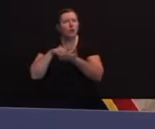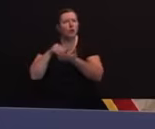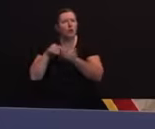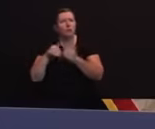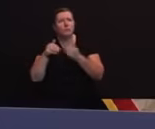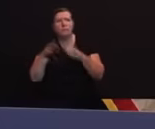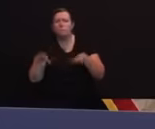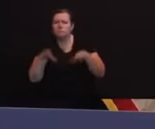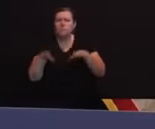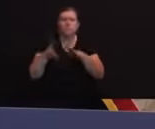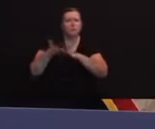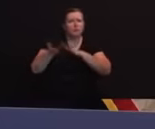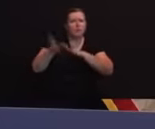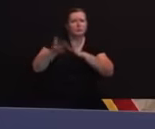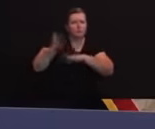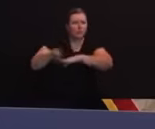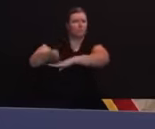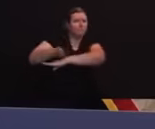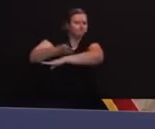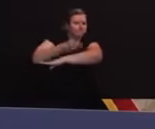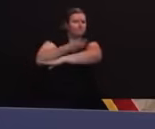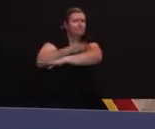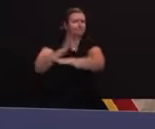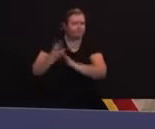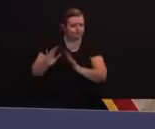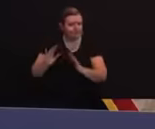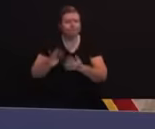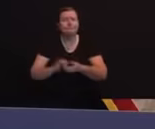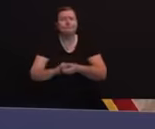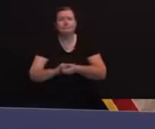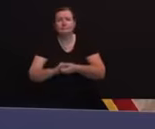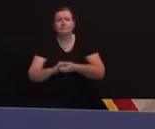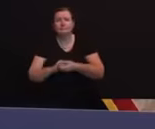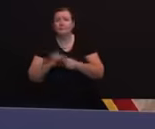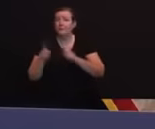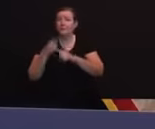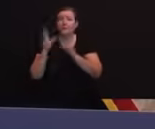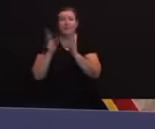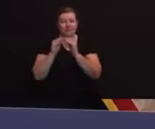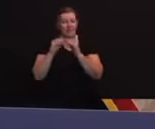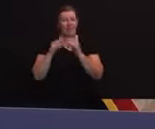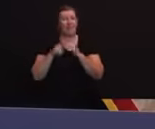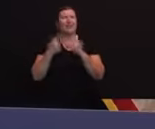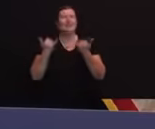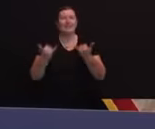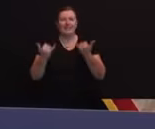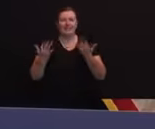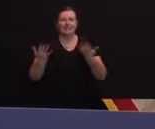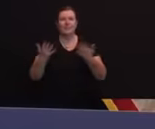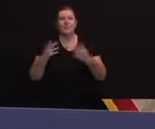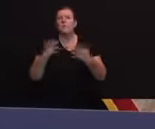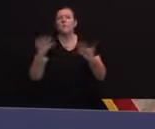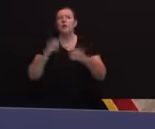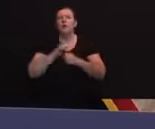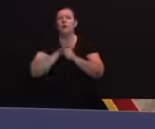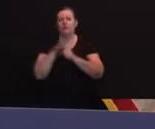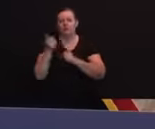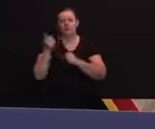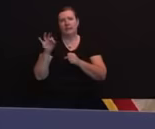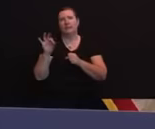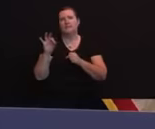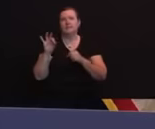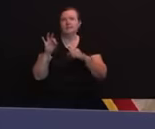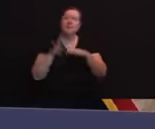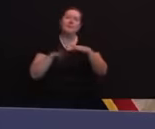quality improvement. The first session topic is COVID-19 basics, understanding the